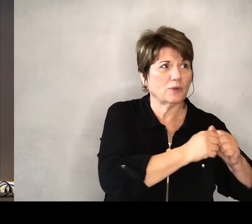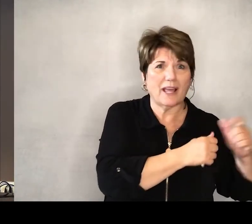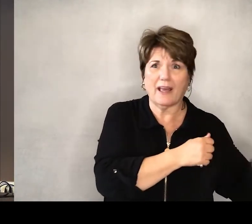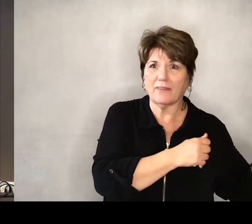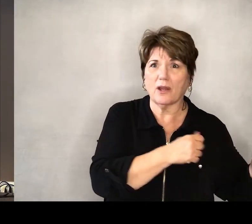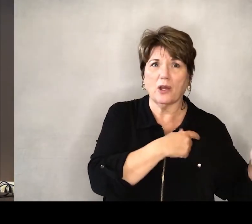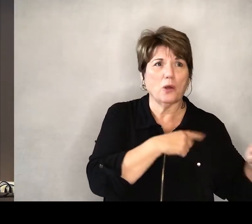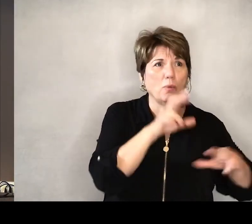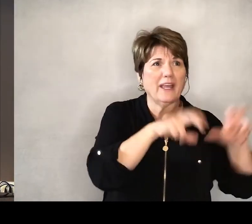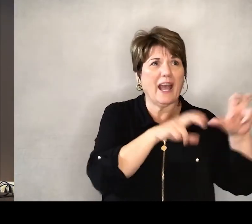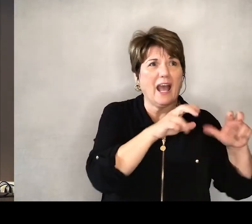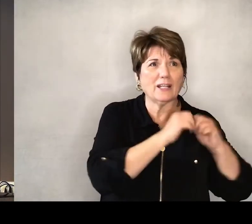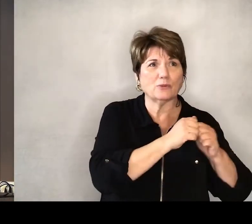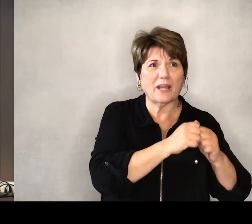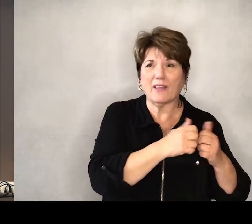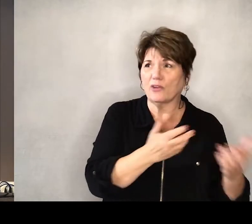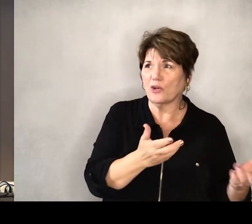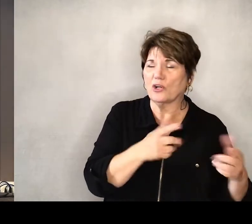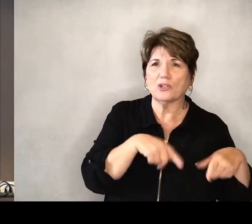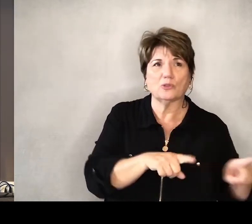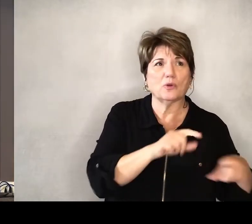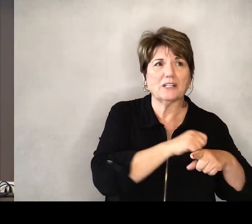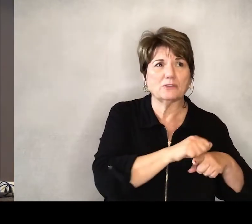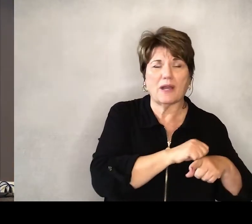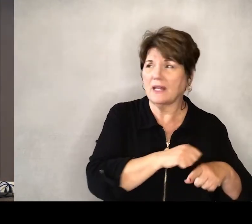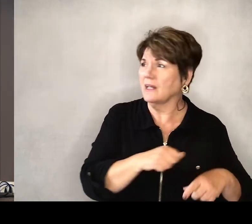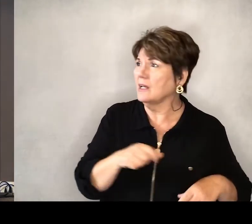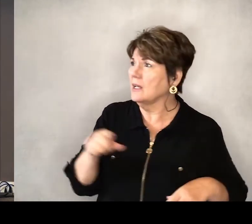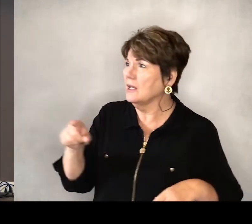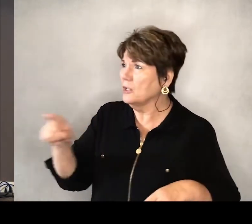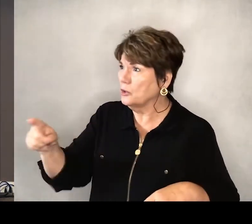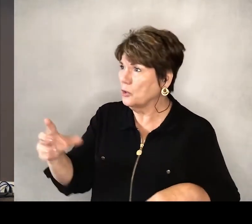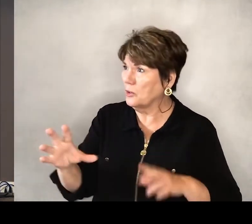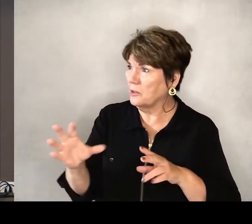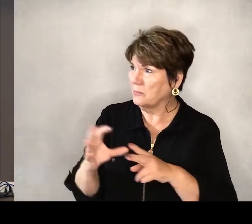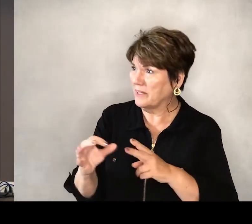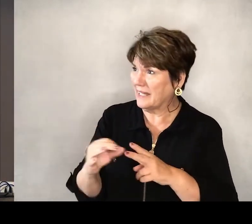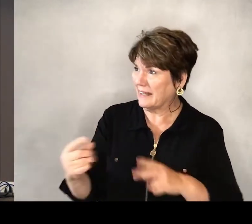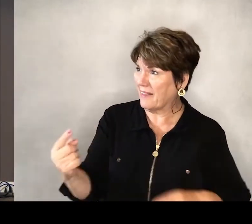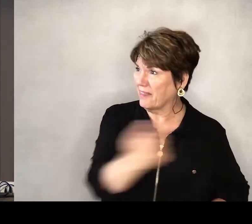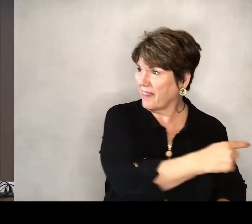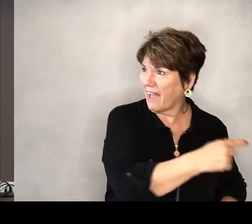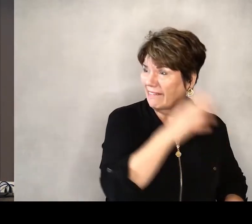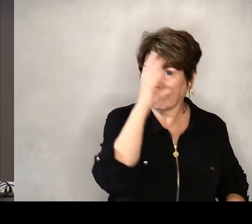took a hike together while we were at the interim training, and I was like, you picked that guy?